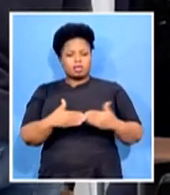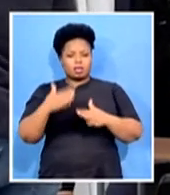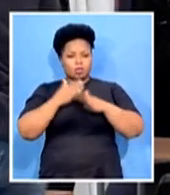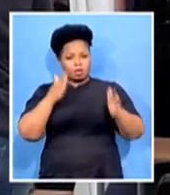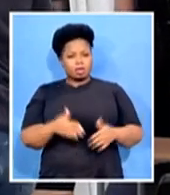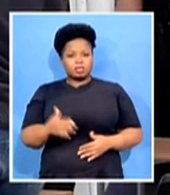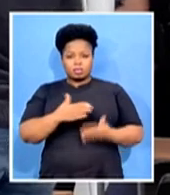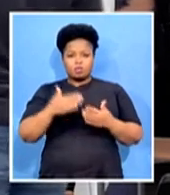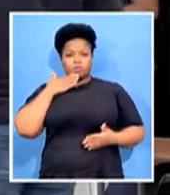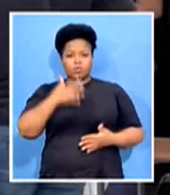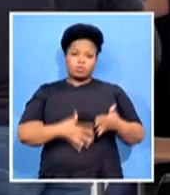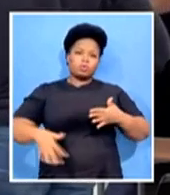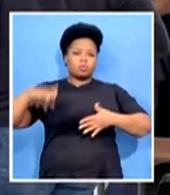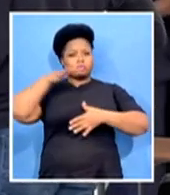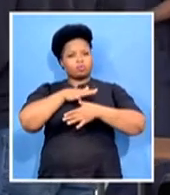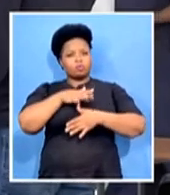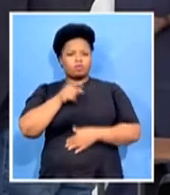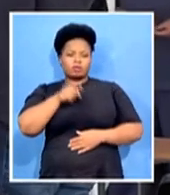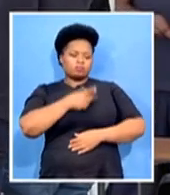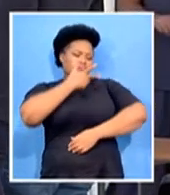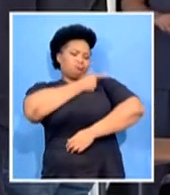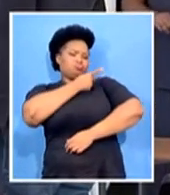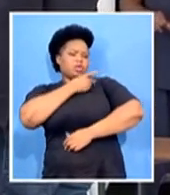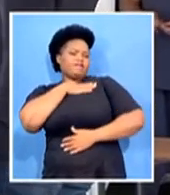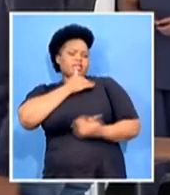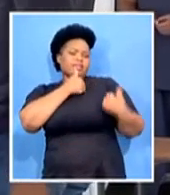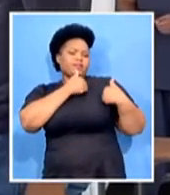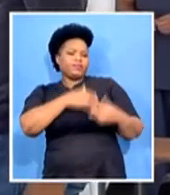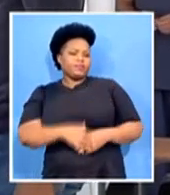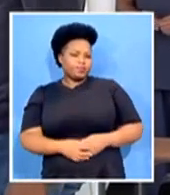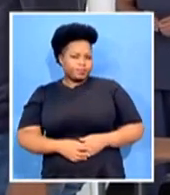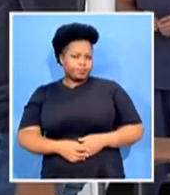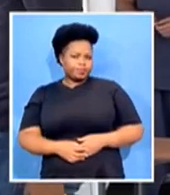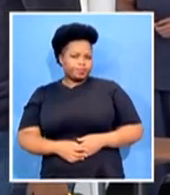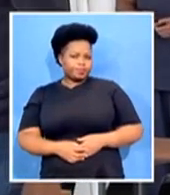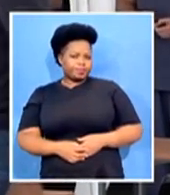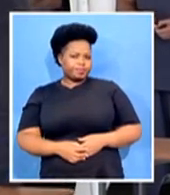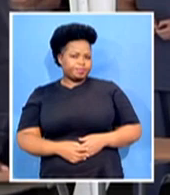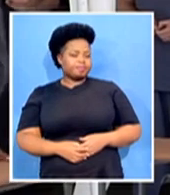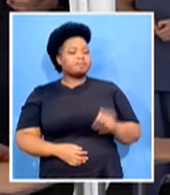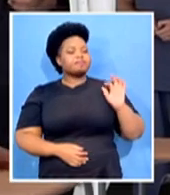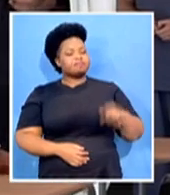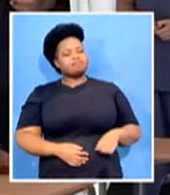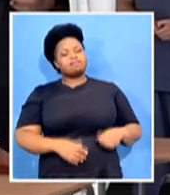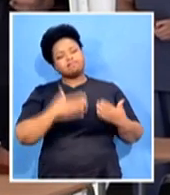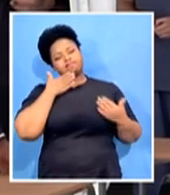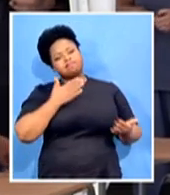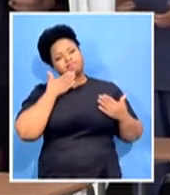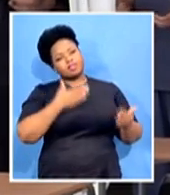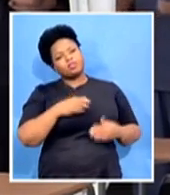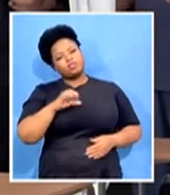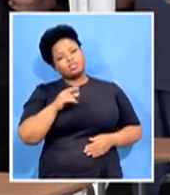vaccinated and feel somewhat safe. Yeah. Important reporting indeed, Chriselda. Thank you very much indeed. It's worth noting